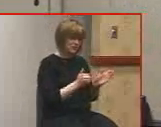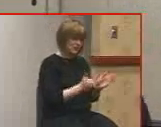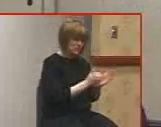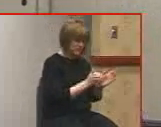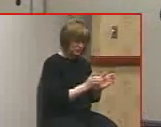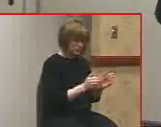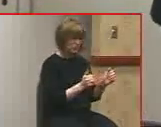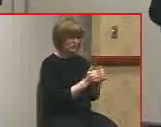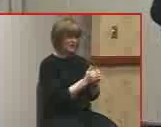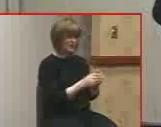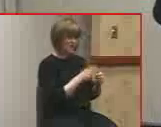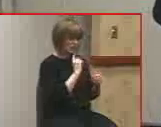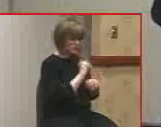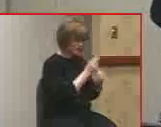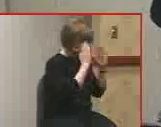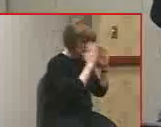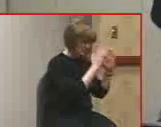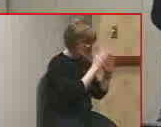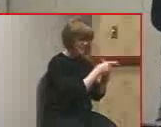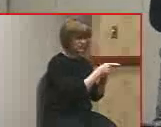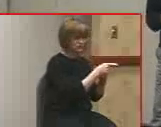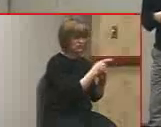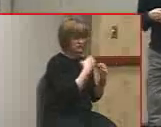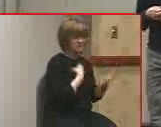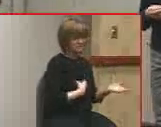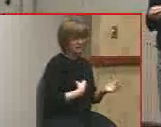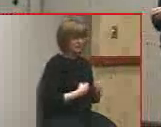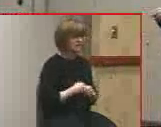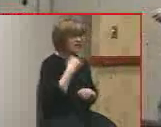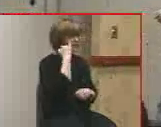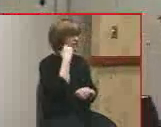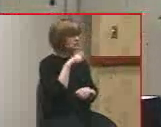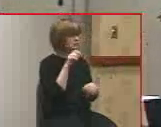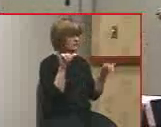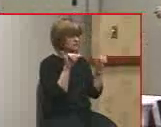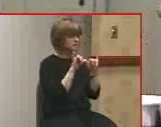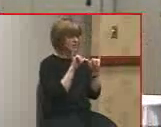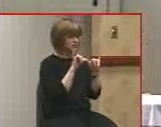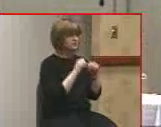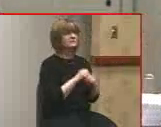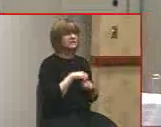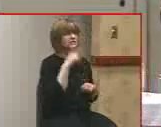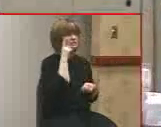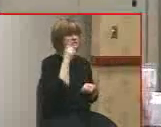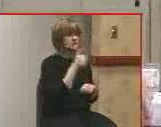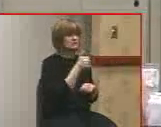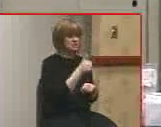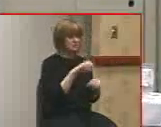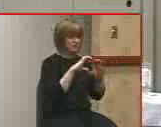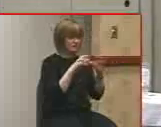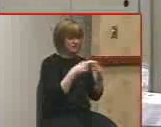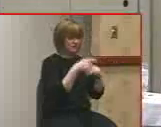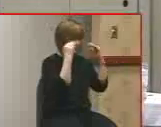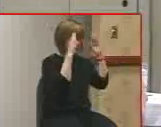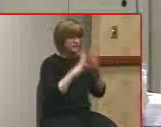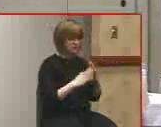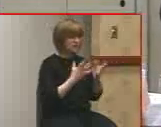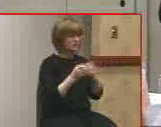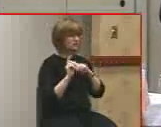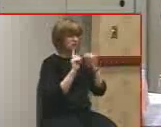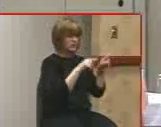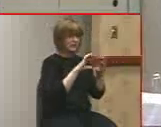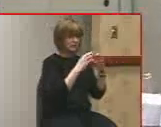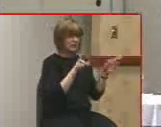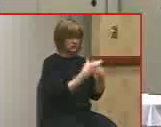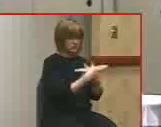wants. If you had to measure this, think of yourself as the classroom teacher, and we say, I want you to go back to your classroom and I want you